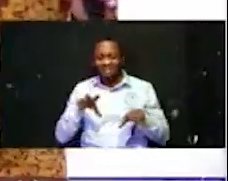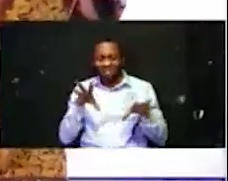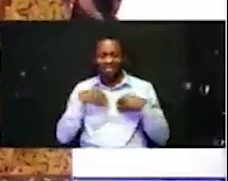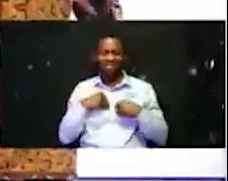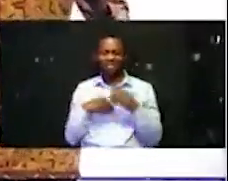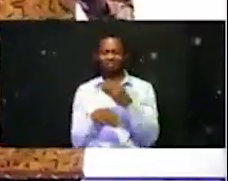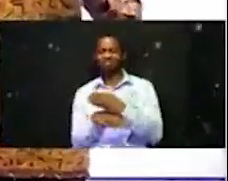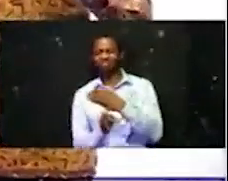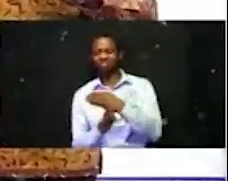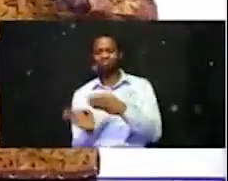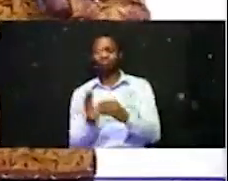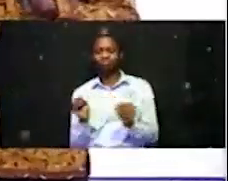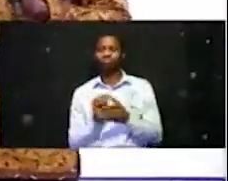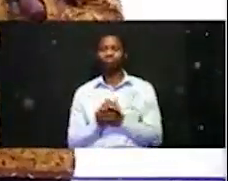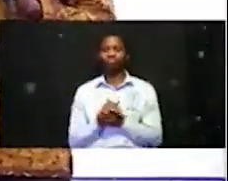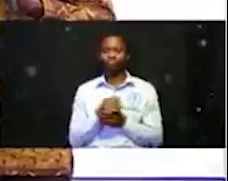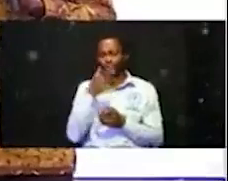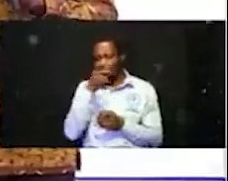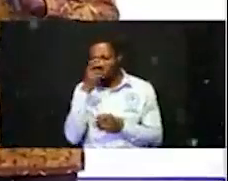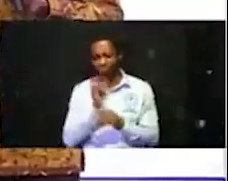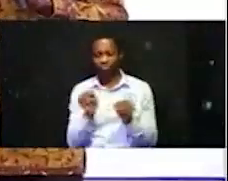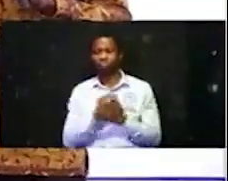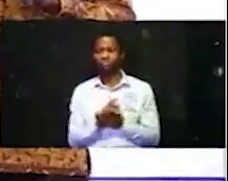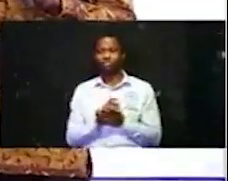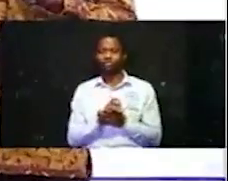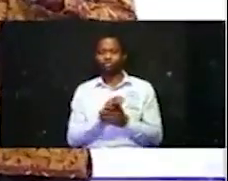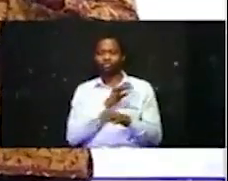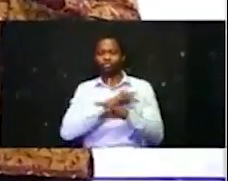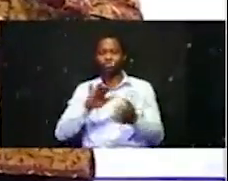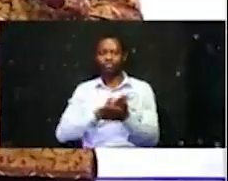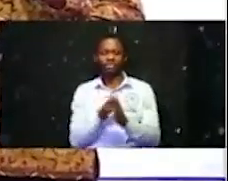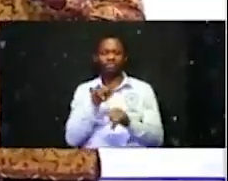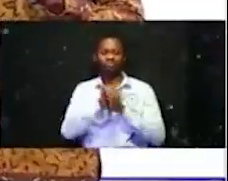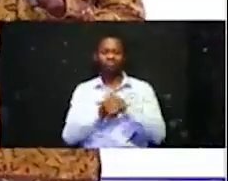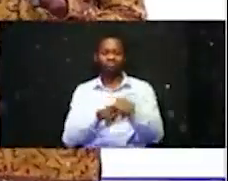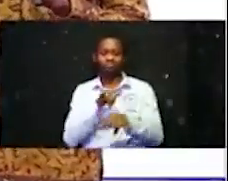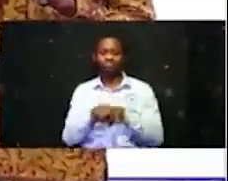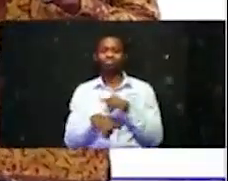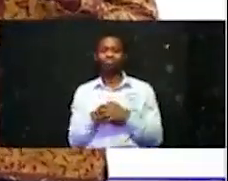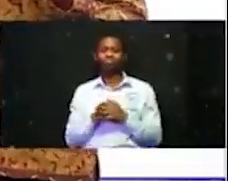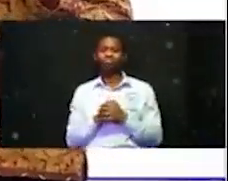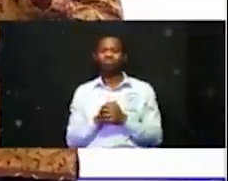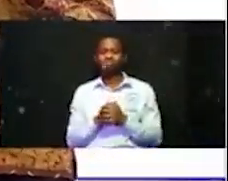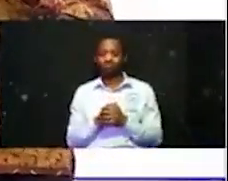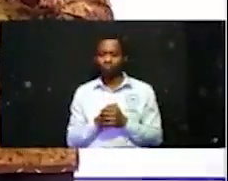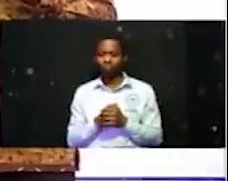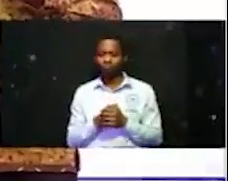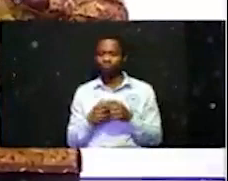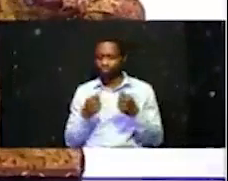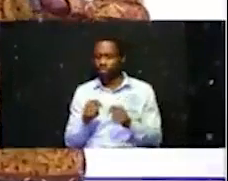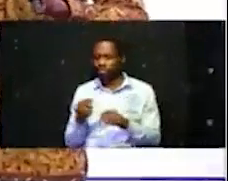ketase. Don't be somebody who is a deceit. Men yo bia Try and